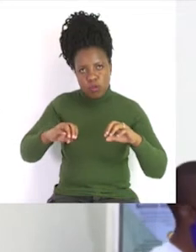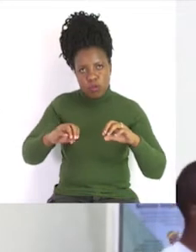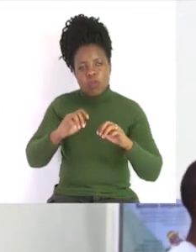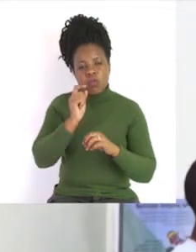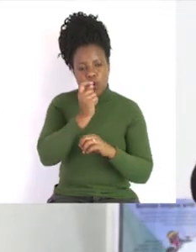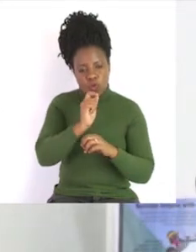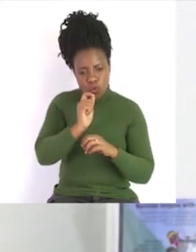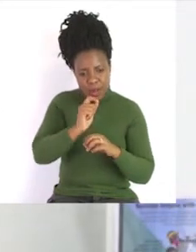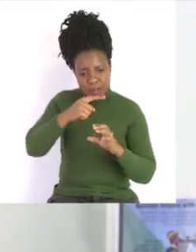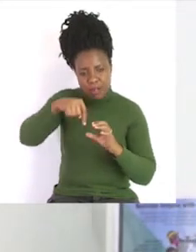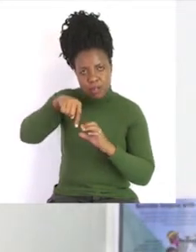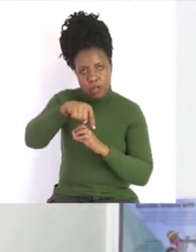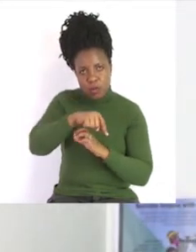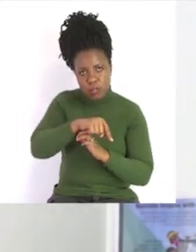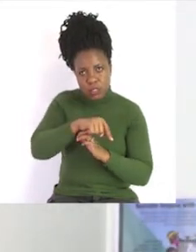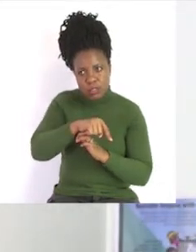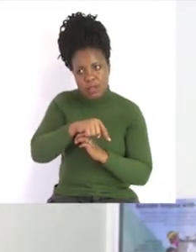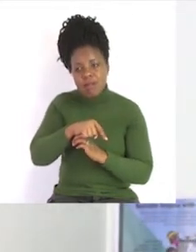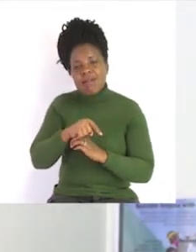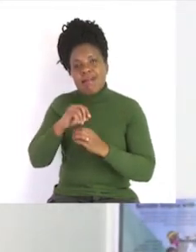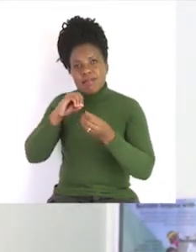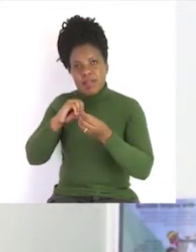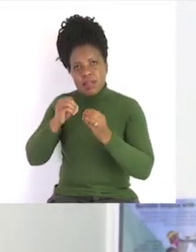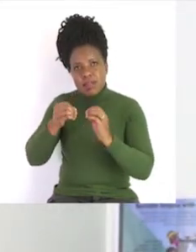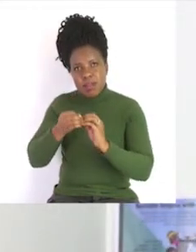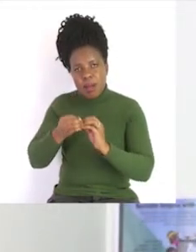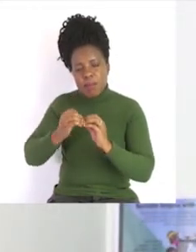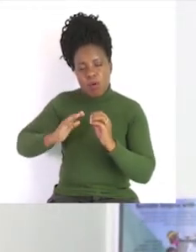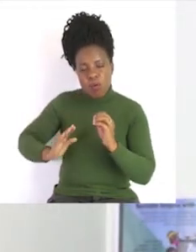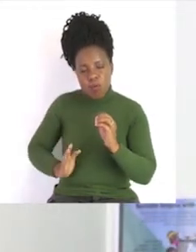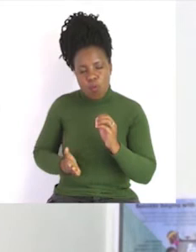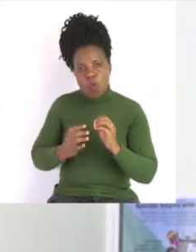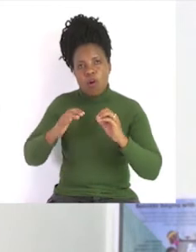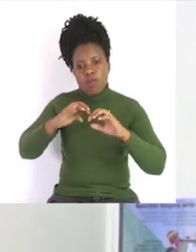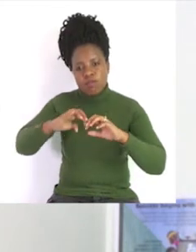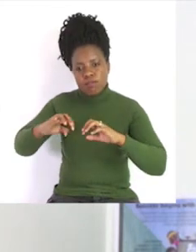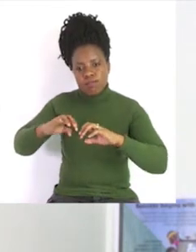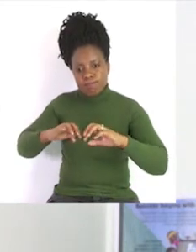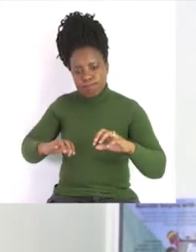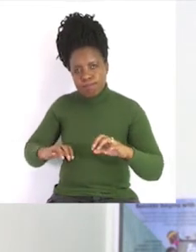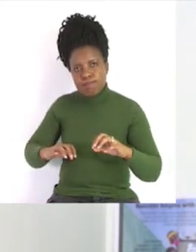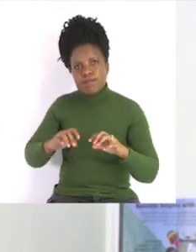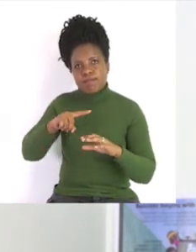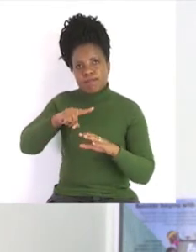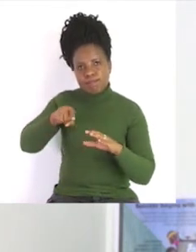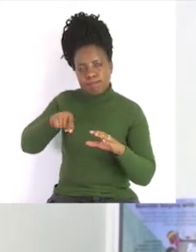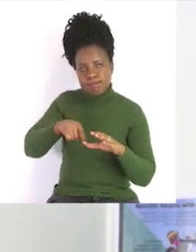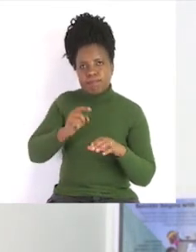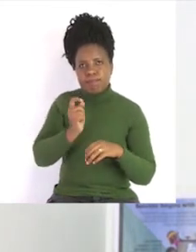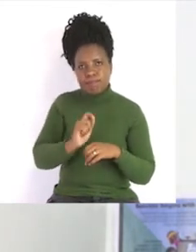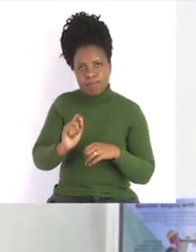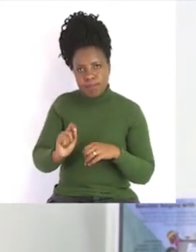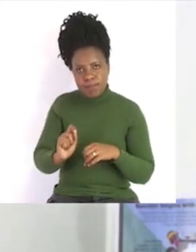of course also Clarice, I made the multiples of 7 on the side.